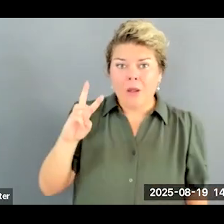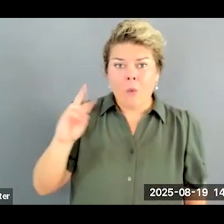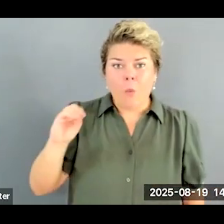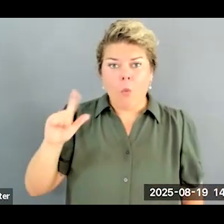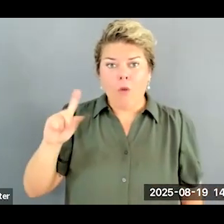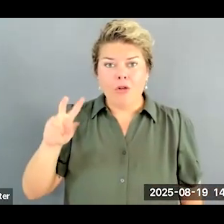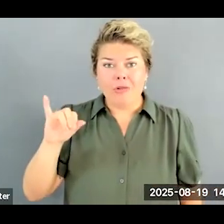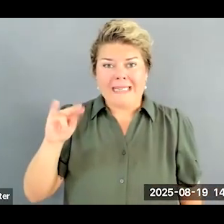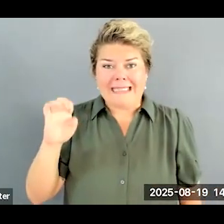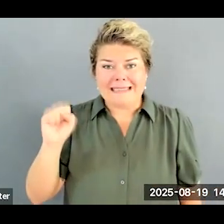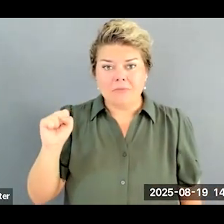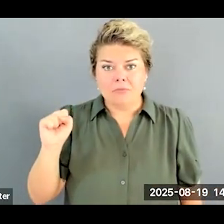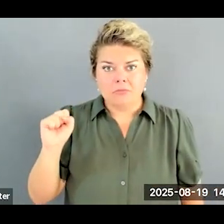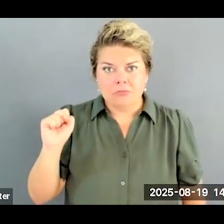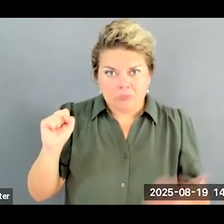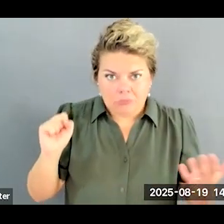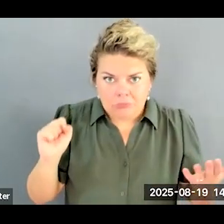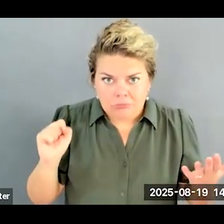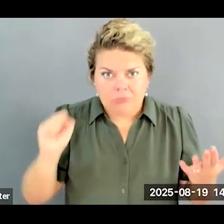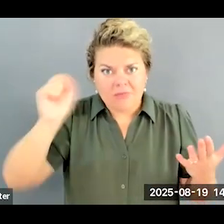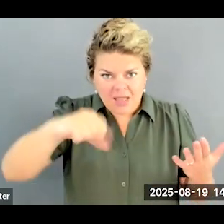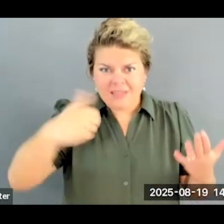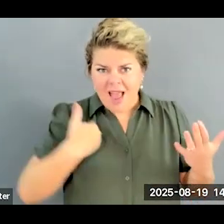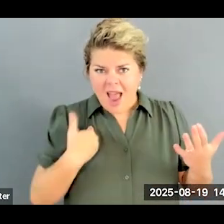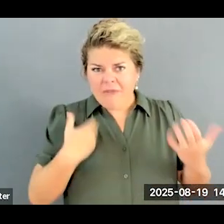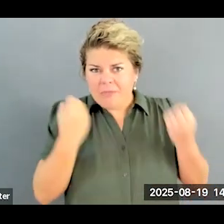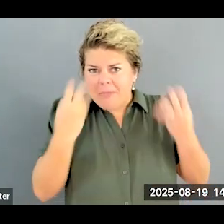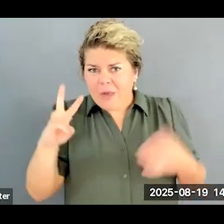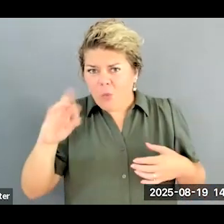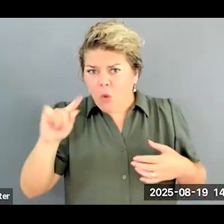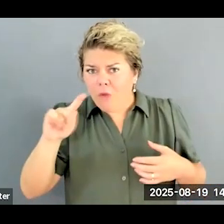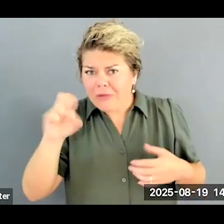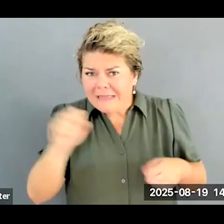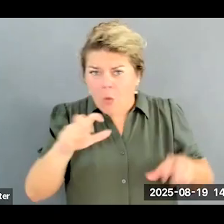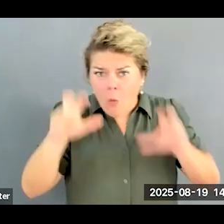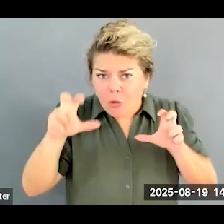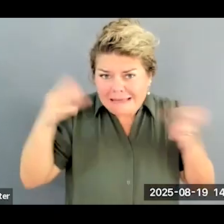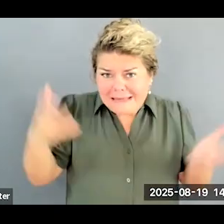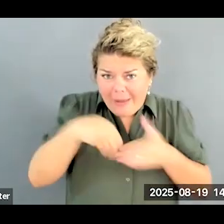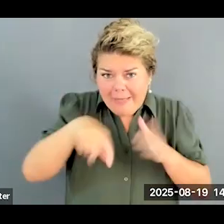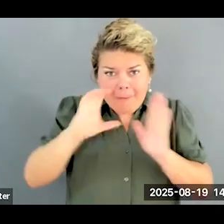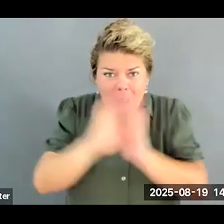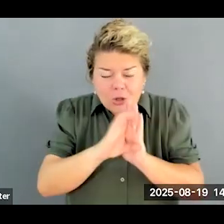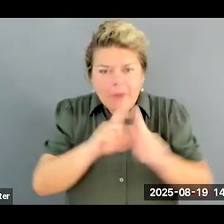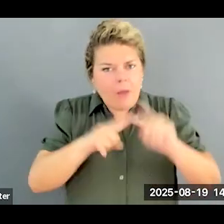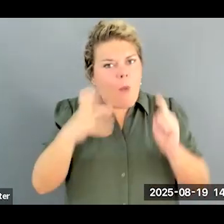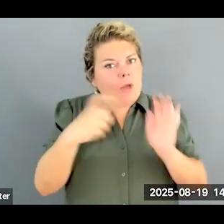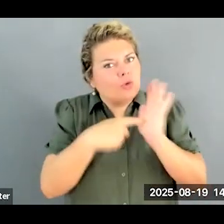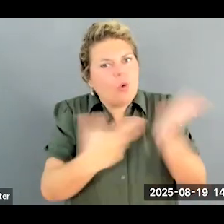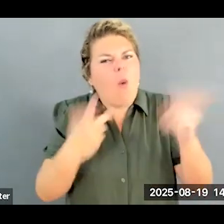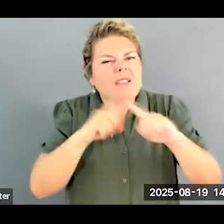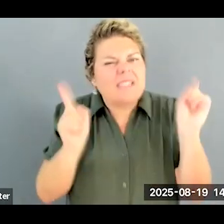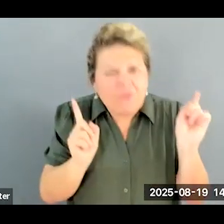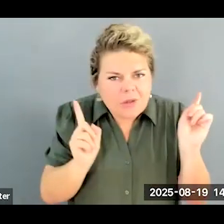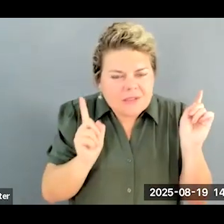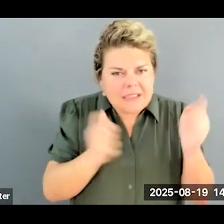Wolverines, because it is true. There are a number of Wolverines in this fused image. However, we want to display the differences between